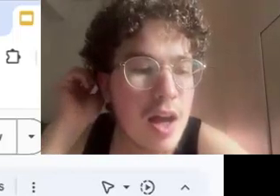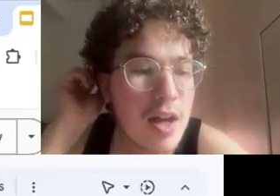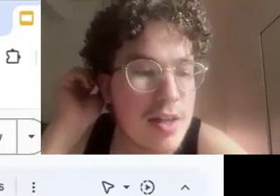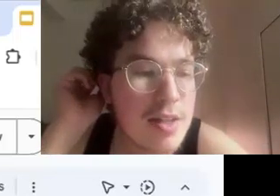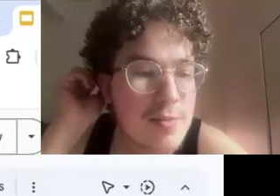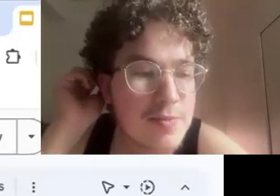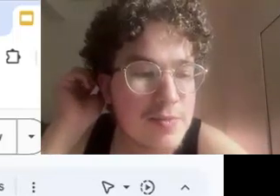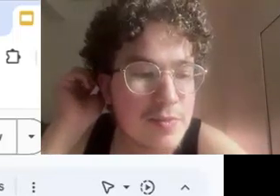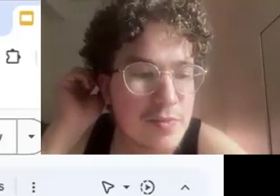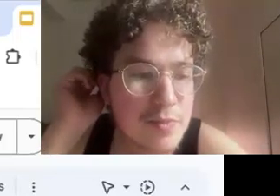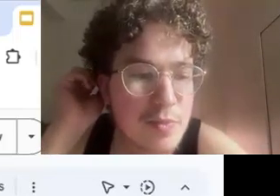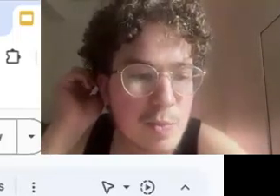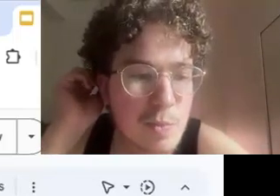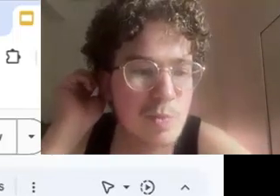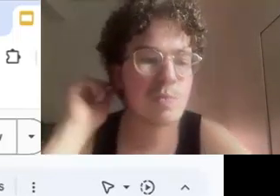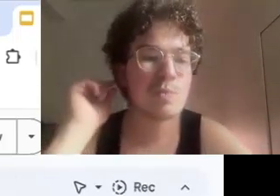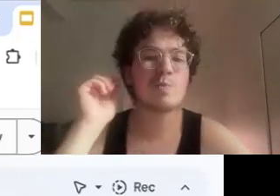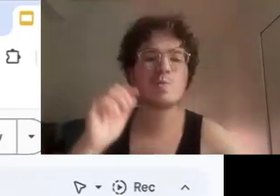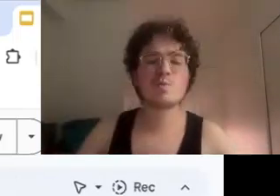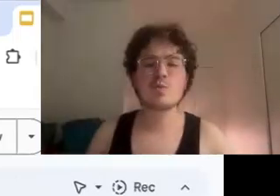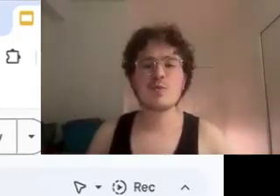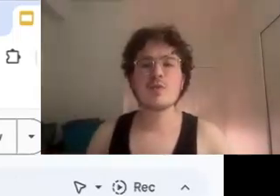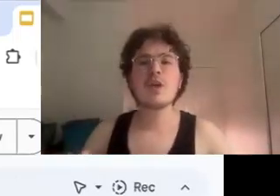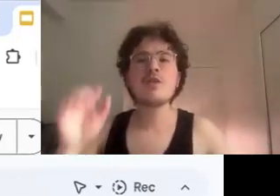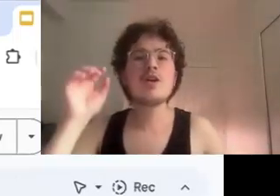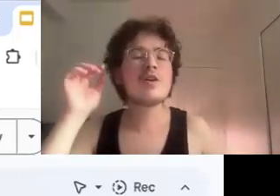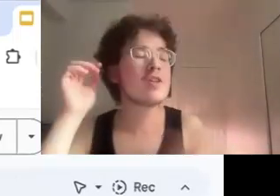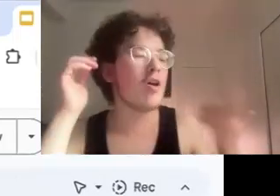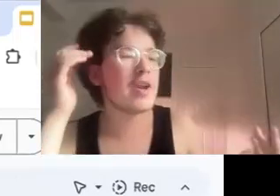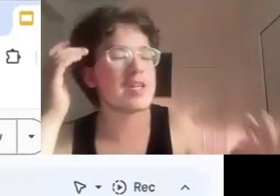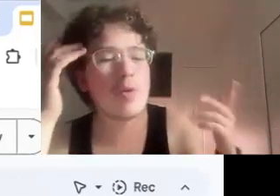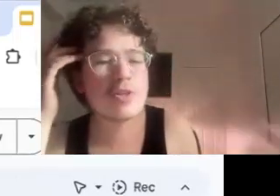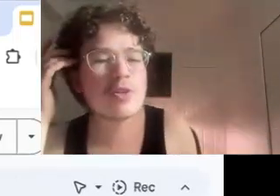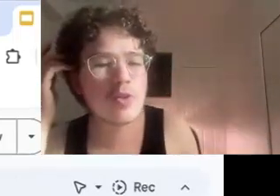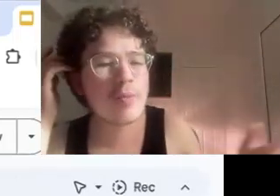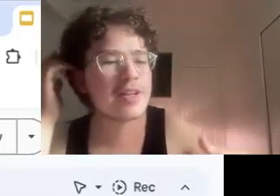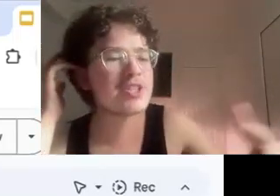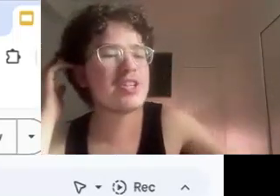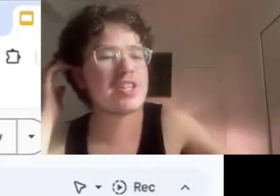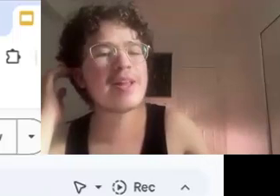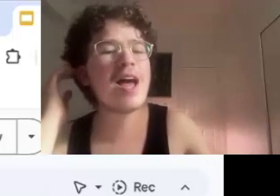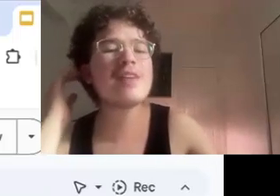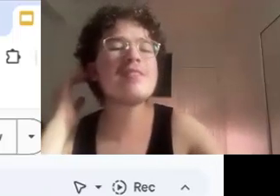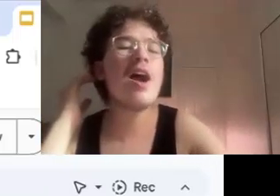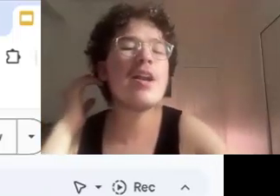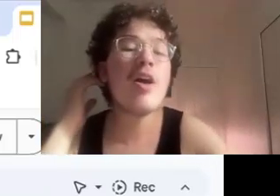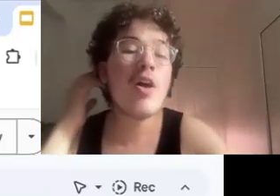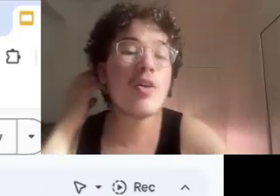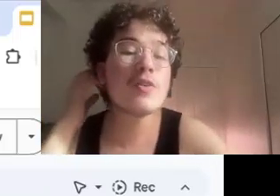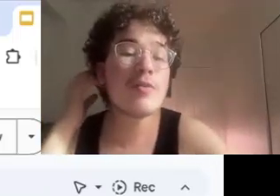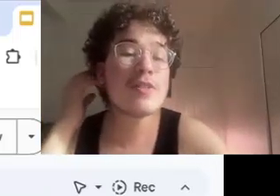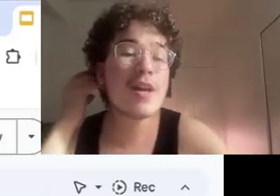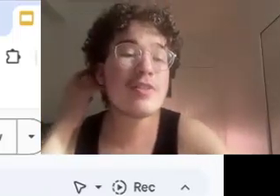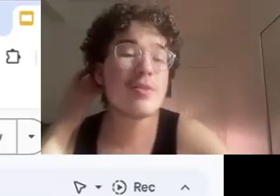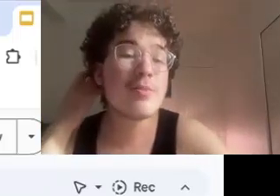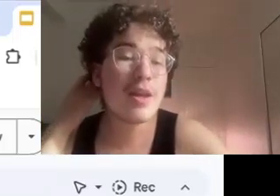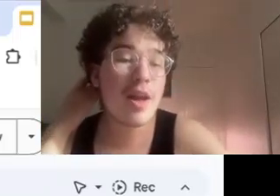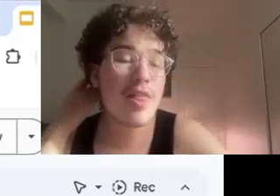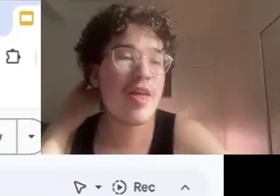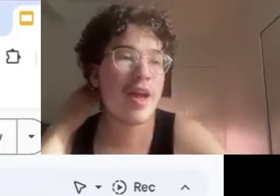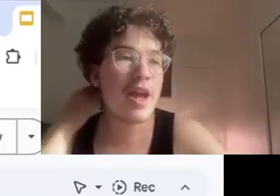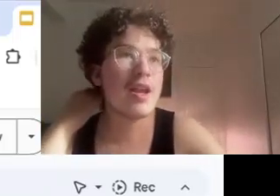for all of this is that at the beginning of the 20th century, California had the